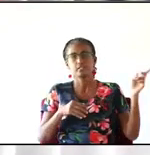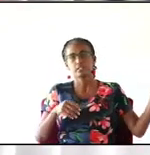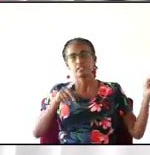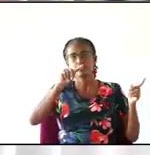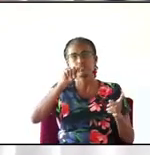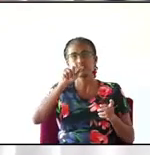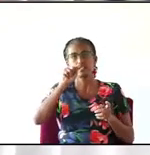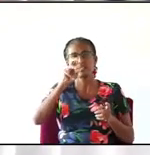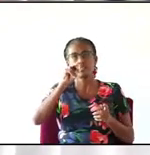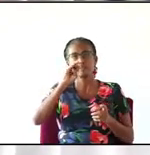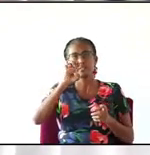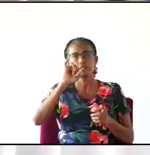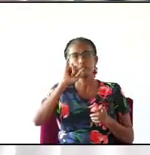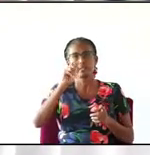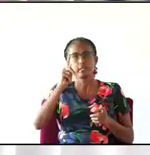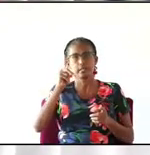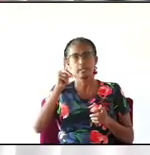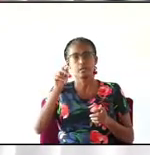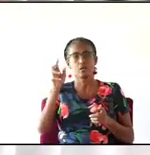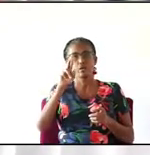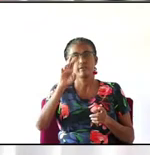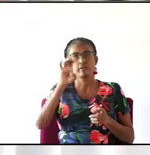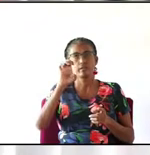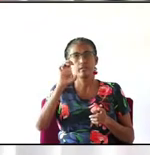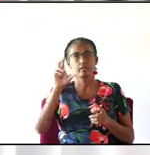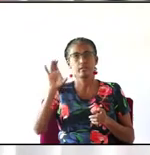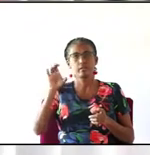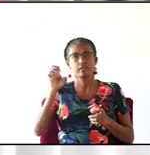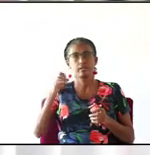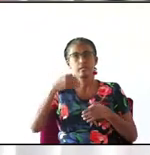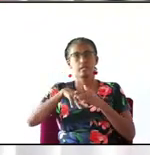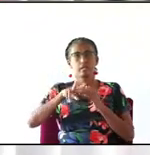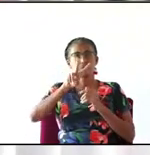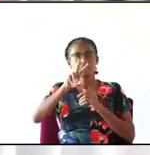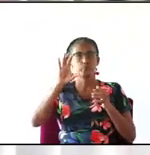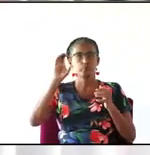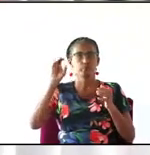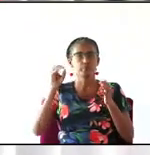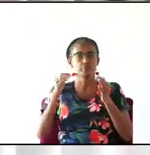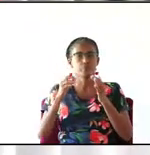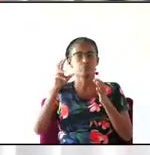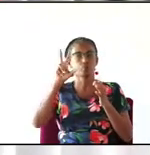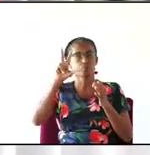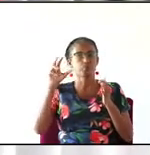in 2013, just after my second son was born,